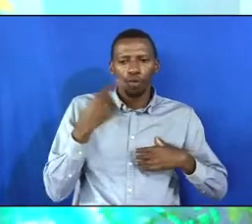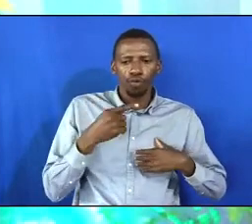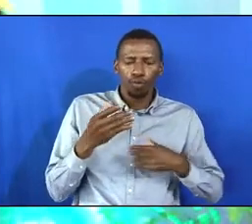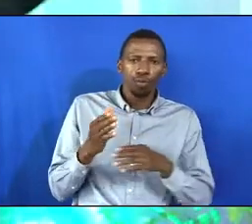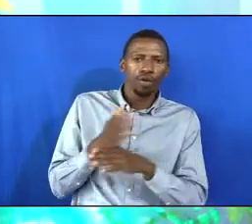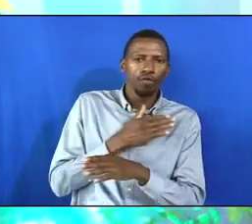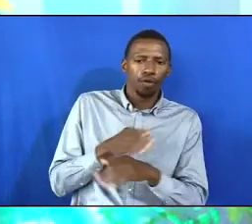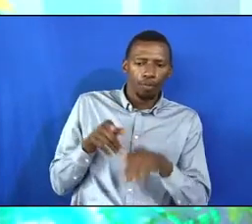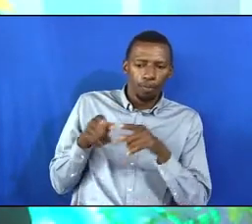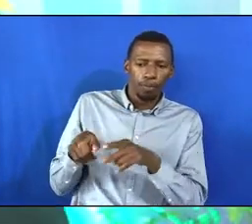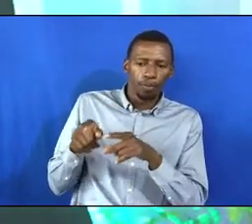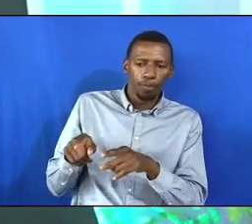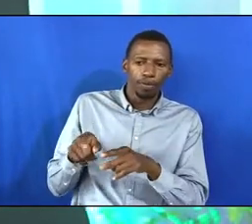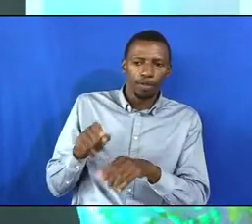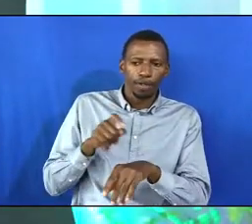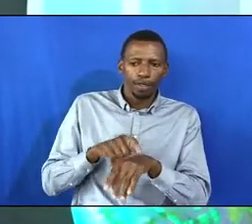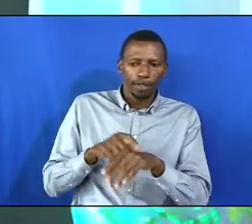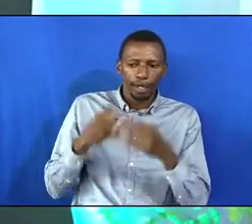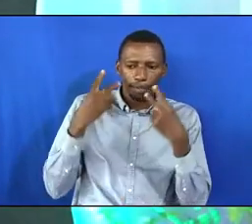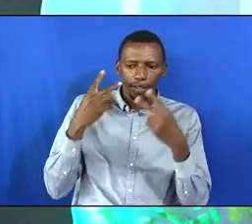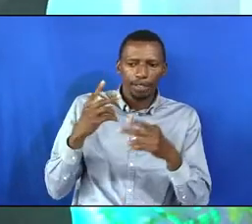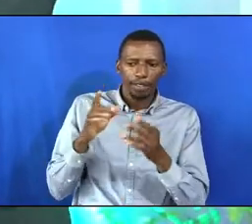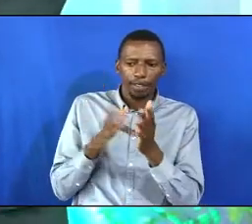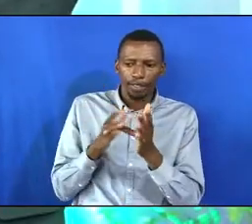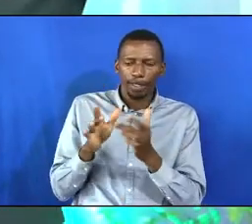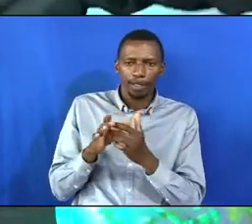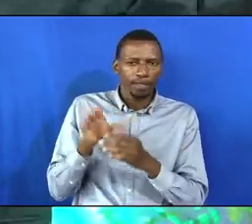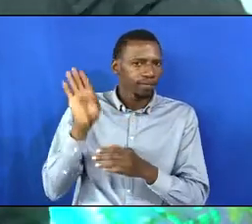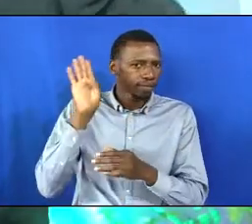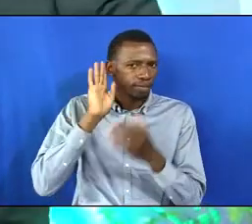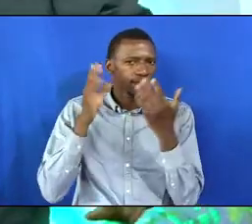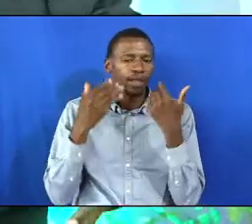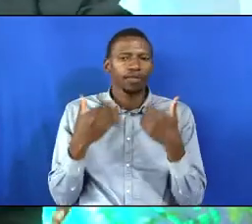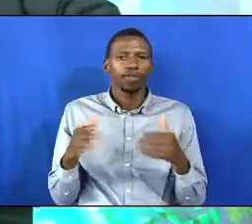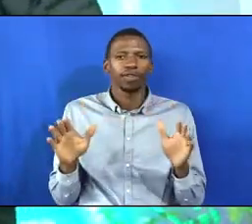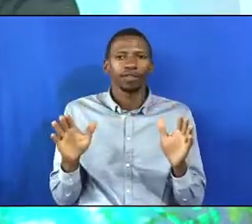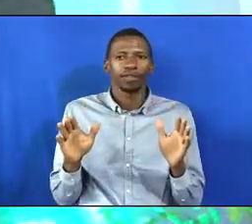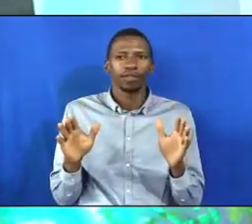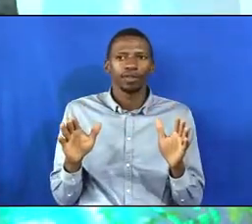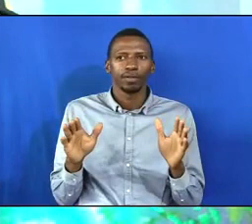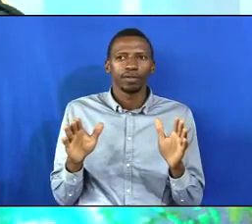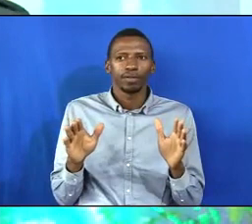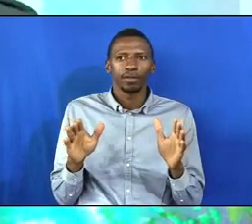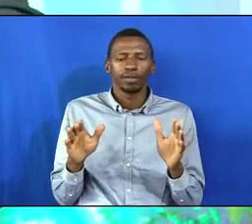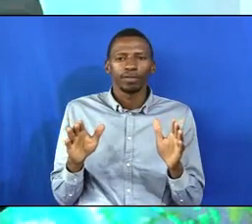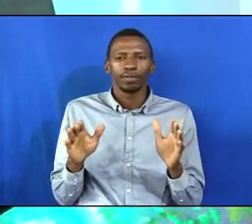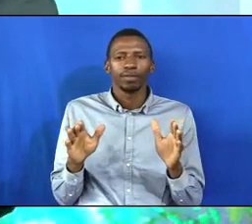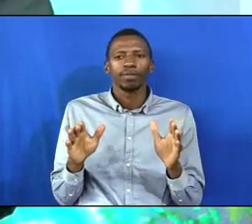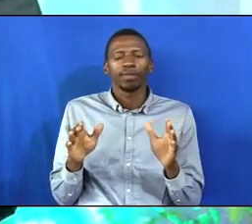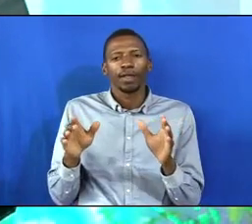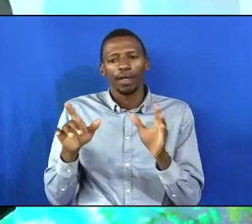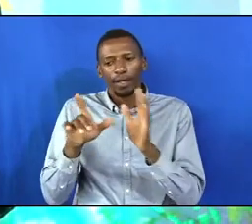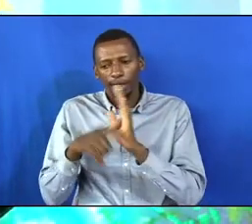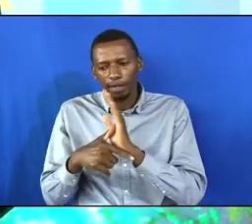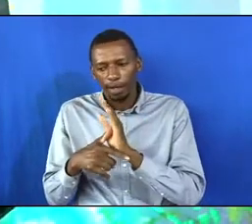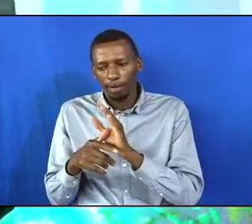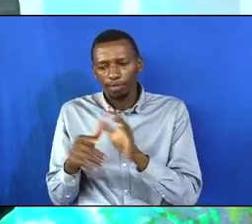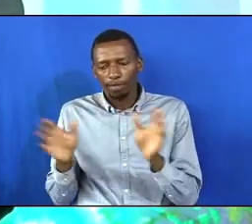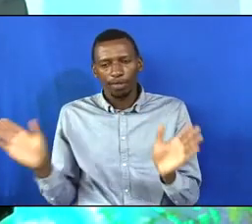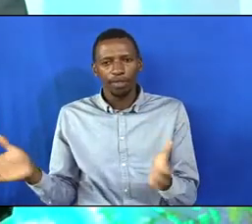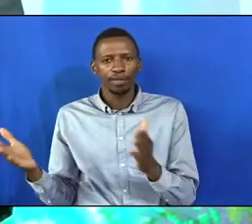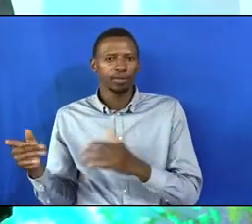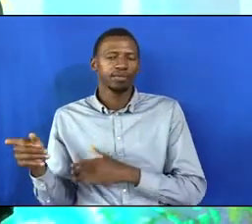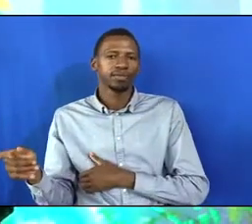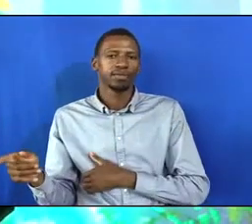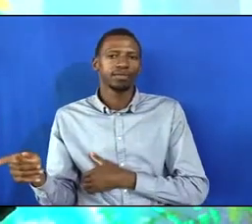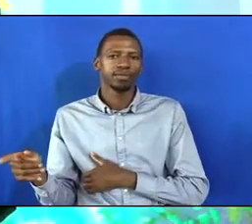him, when they saw he had won the attention of Jesus, by the way, they turned up to be his cheering squad. My